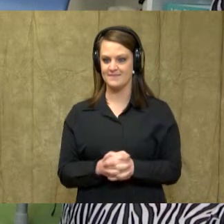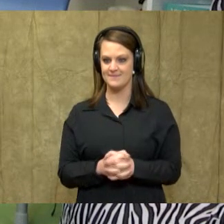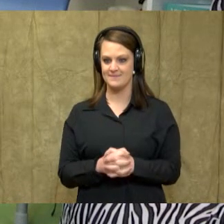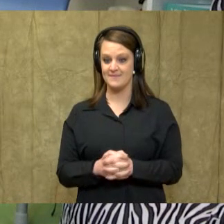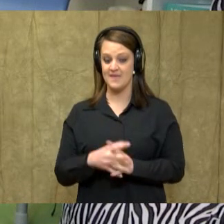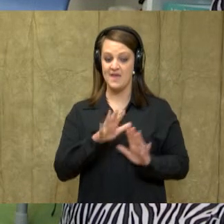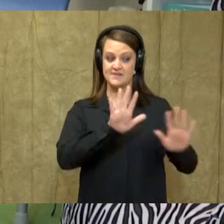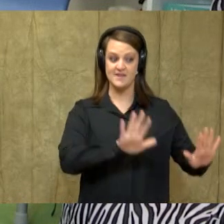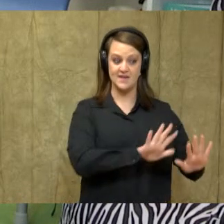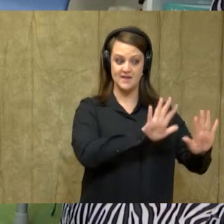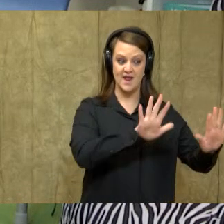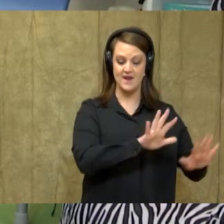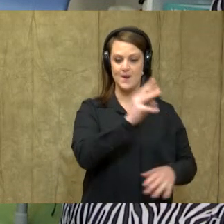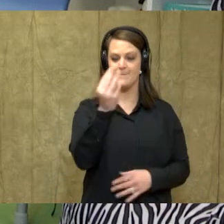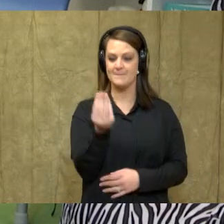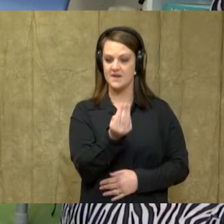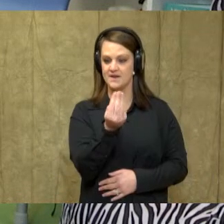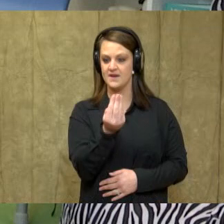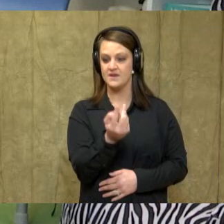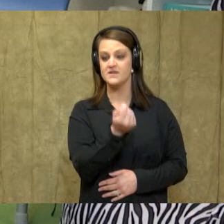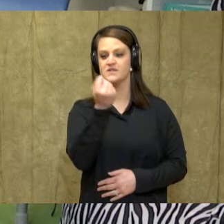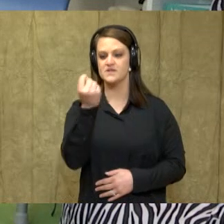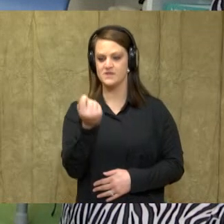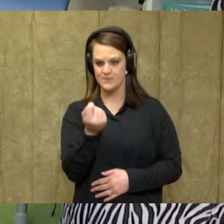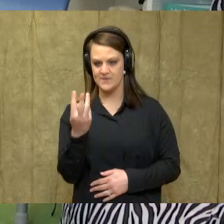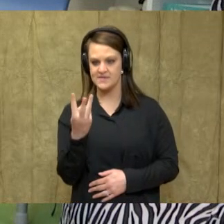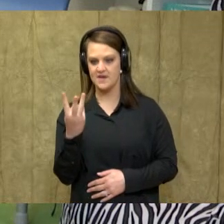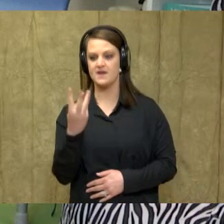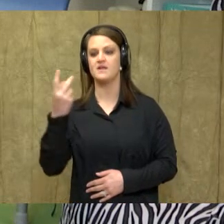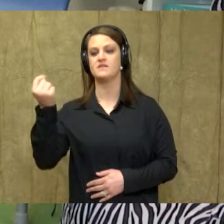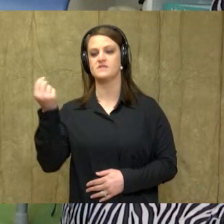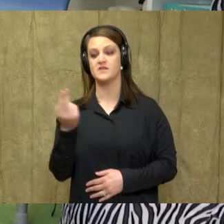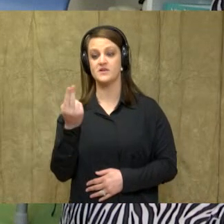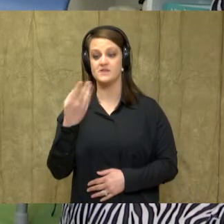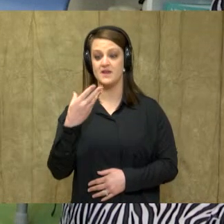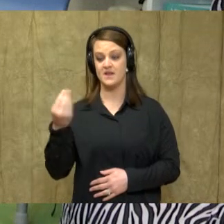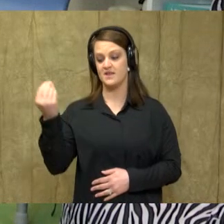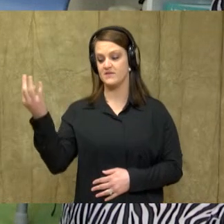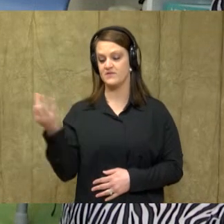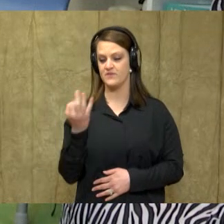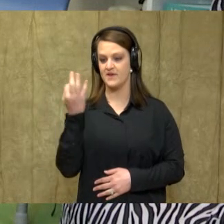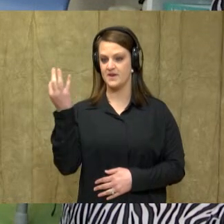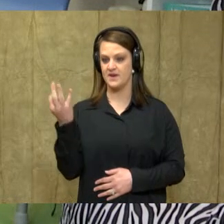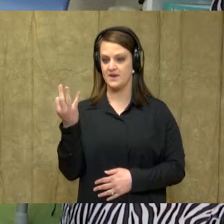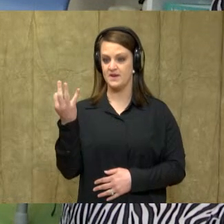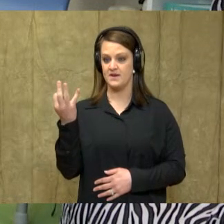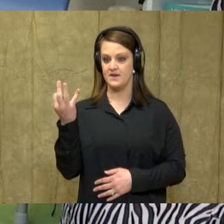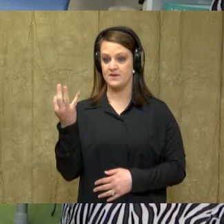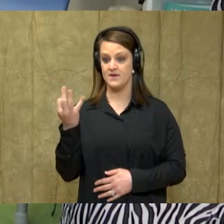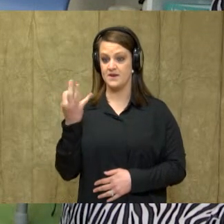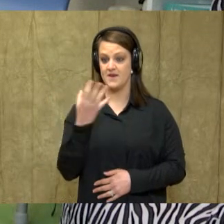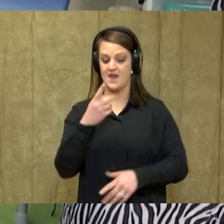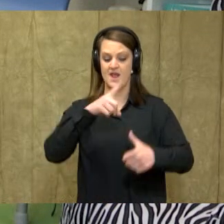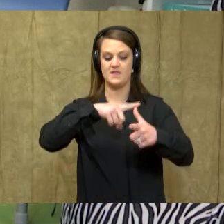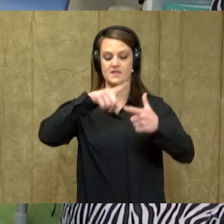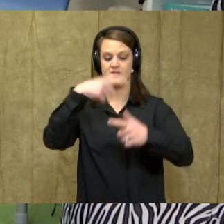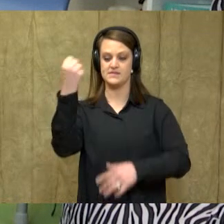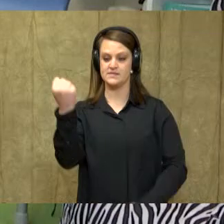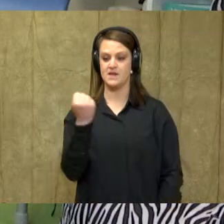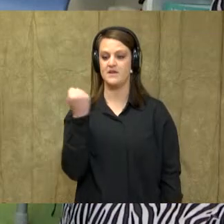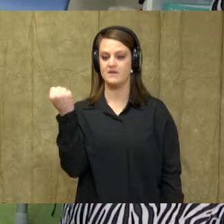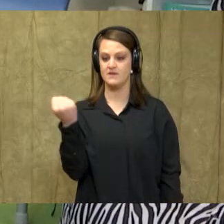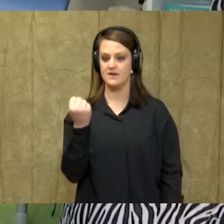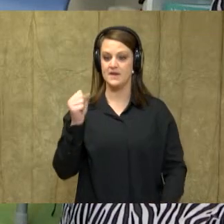There's Sunday and there's Monday. There's Tuesday and there's Wednesday. There's Thursday and there's Friday. And then there's